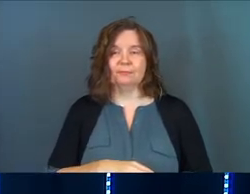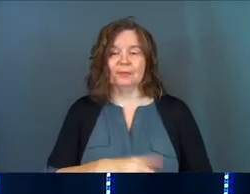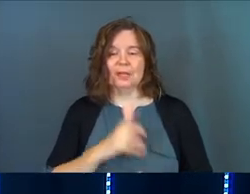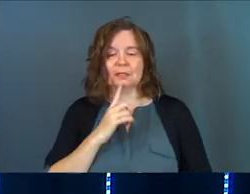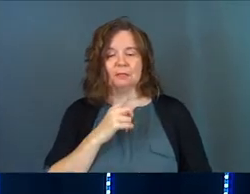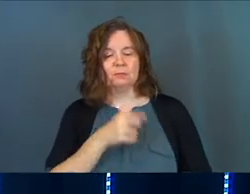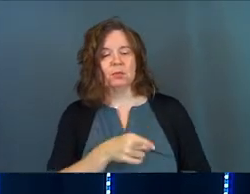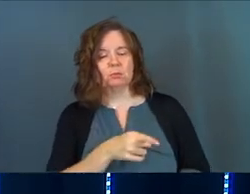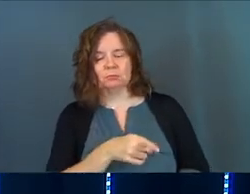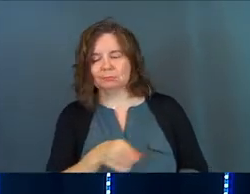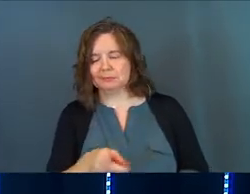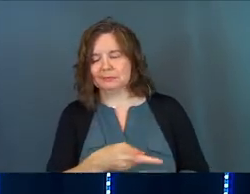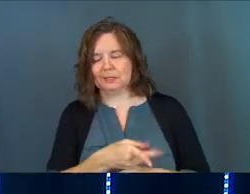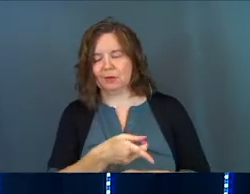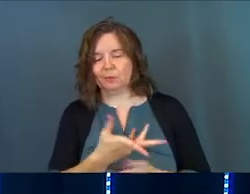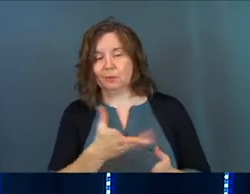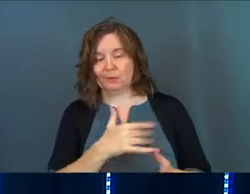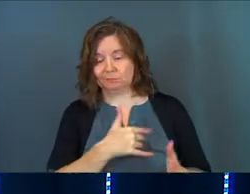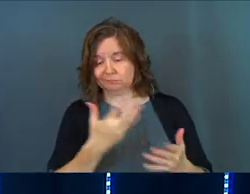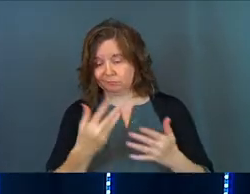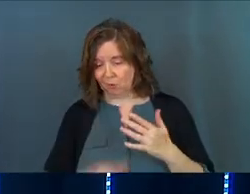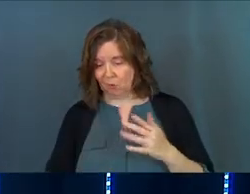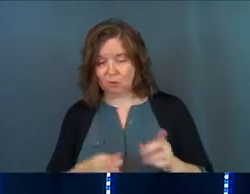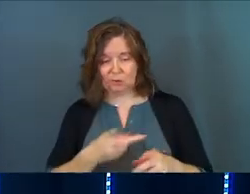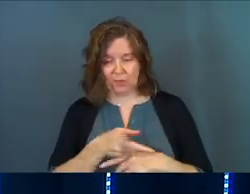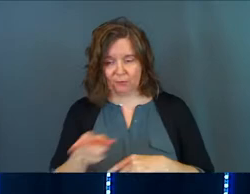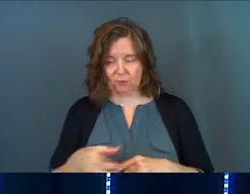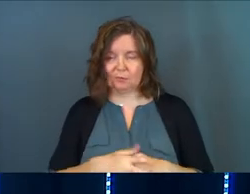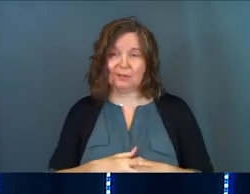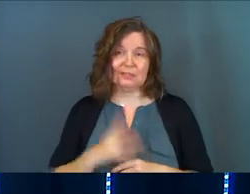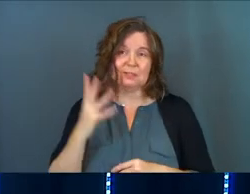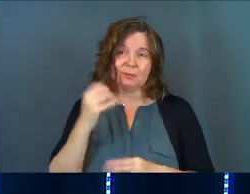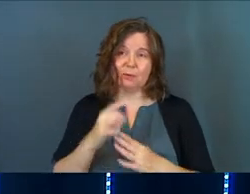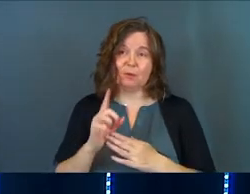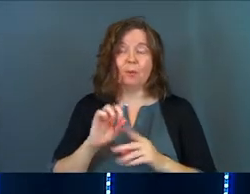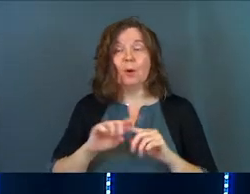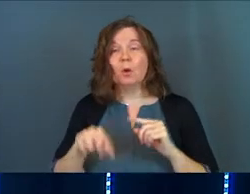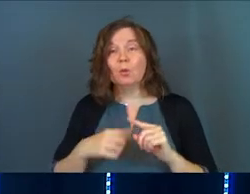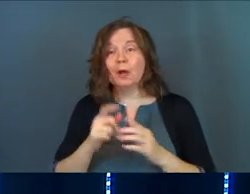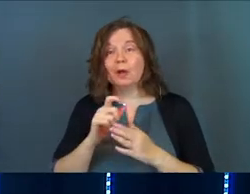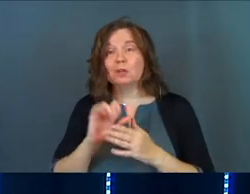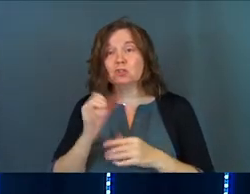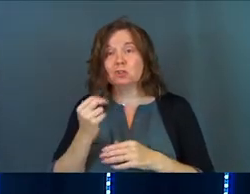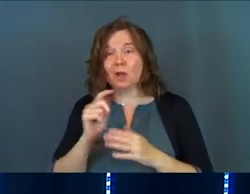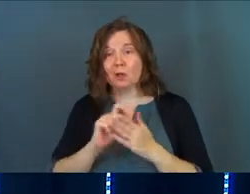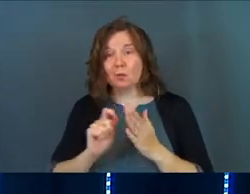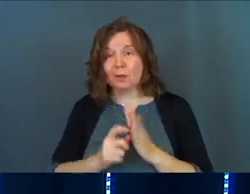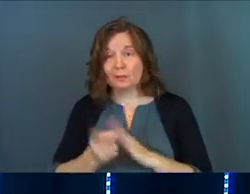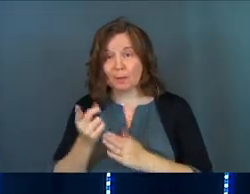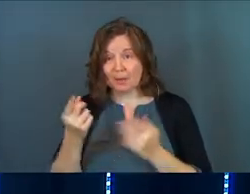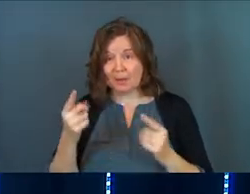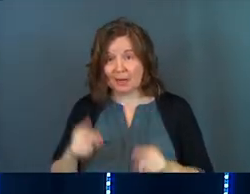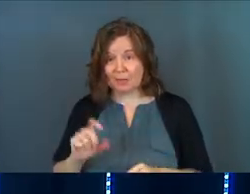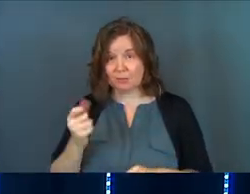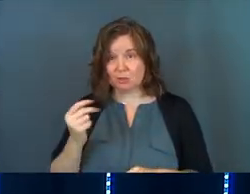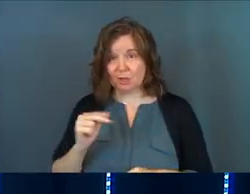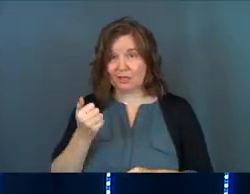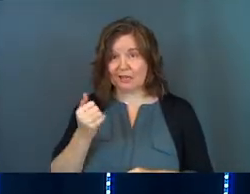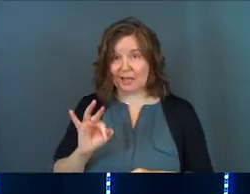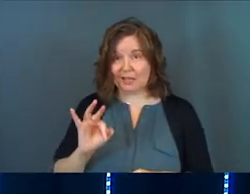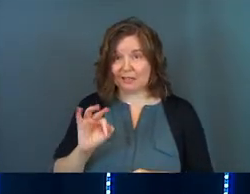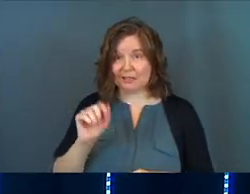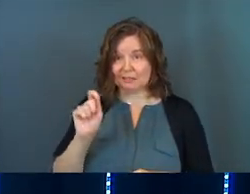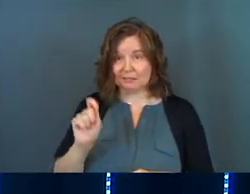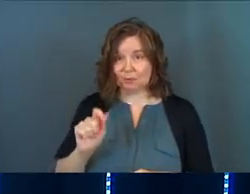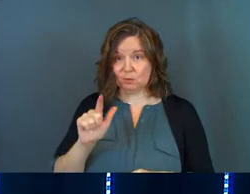And he says, "You're going to take care of her after I'm gone." And it's just this beautiful moment. But when John writes about this moment that happened in John